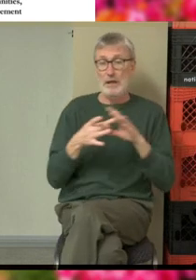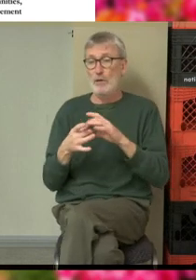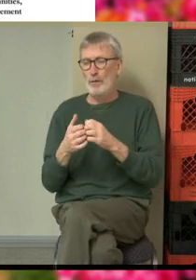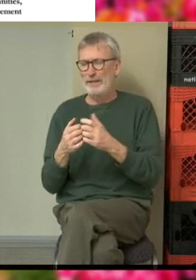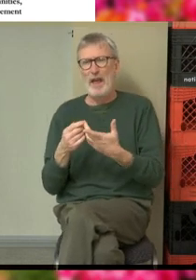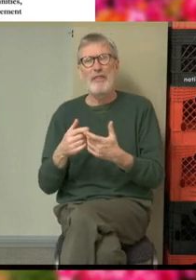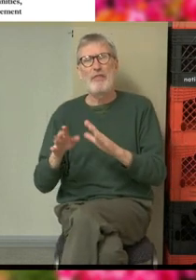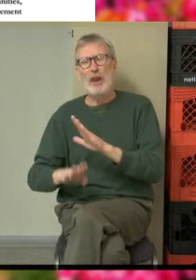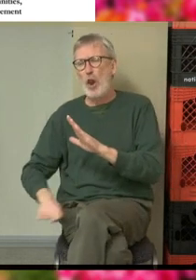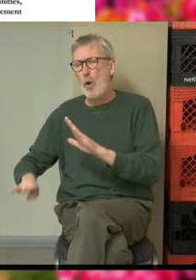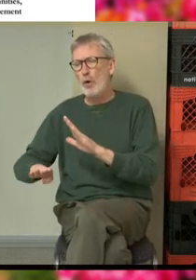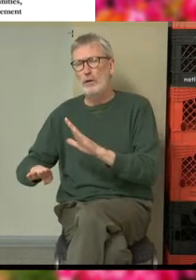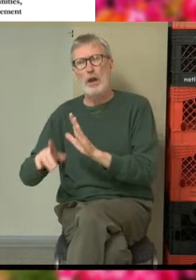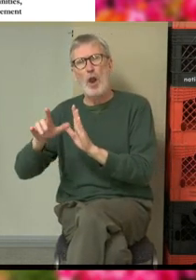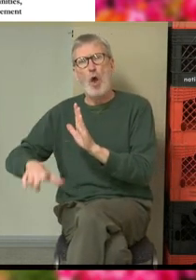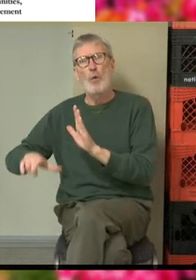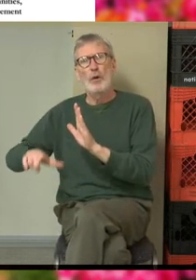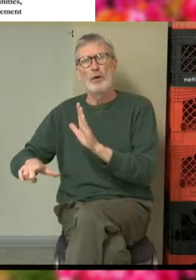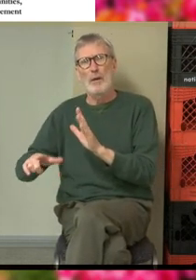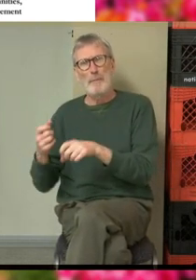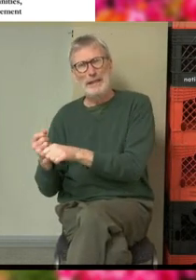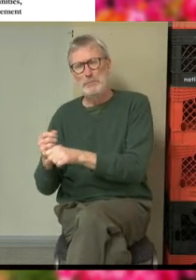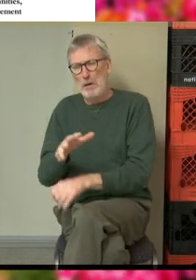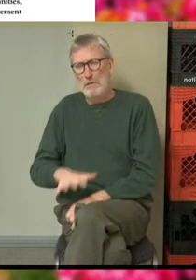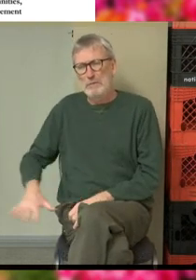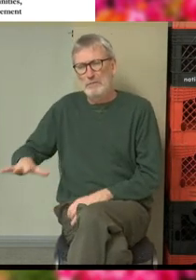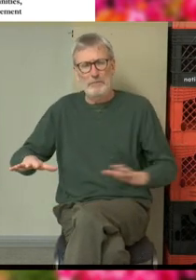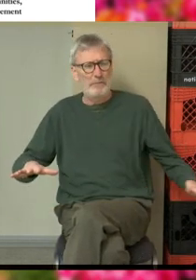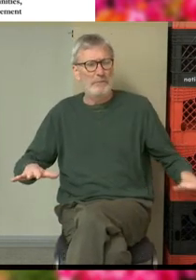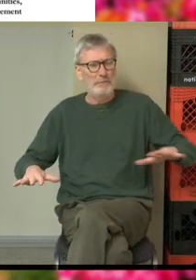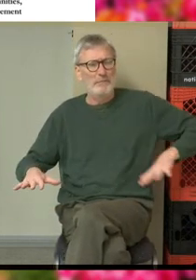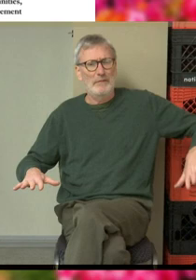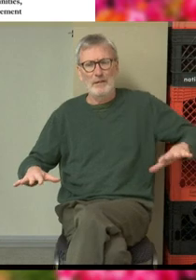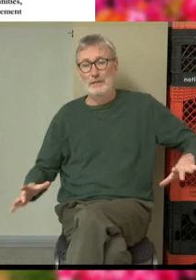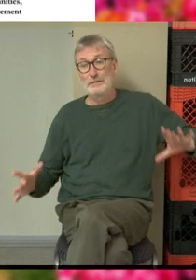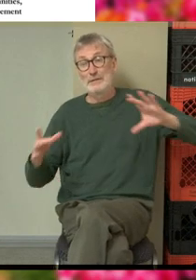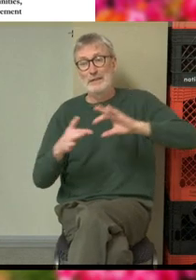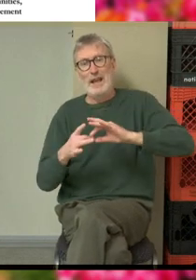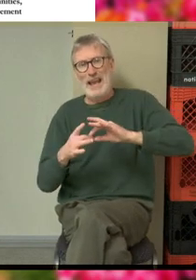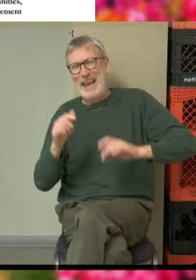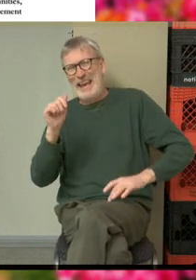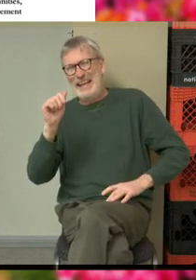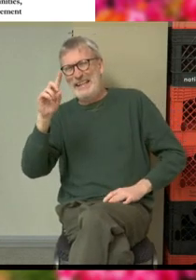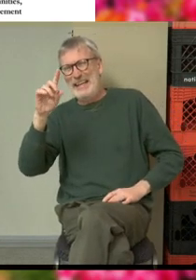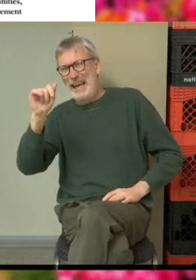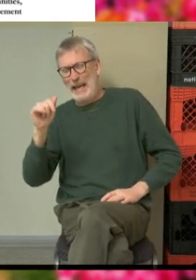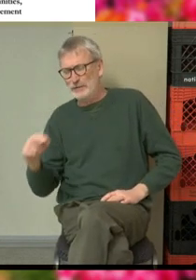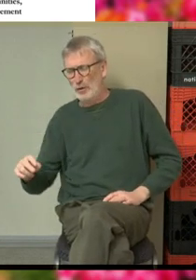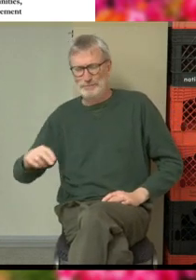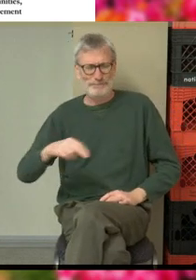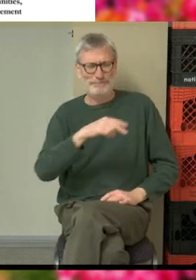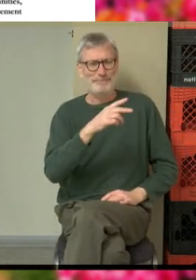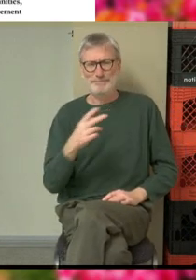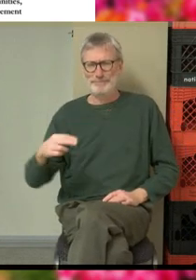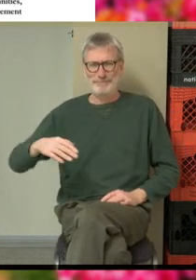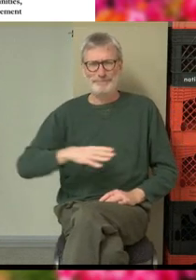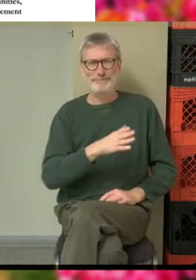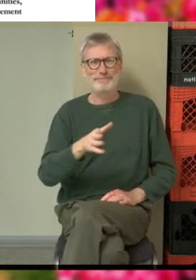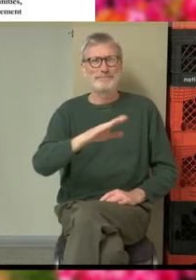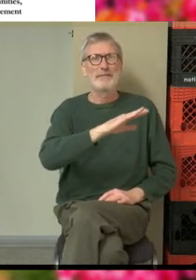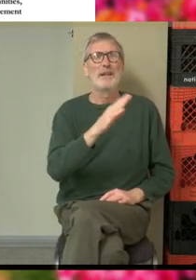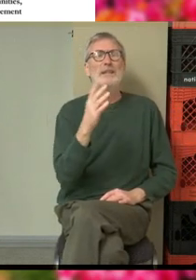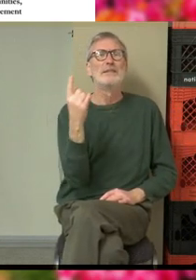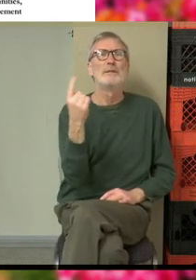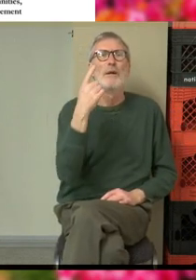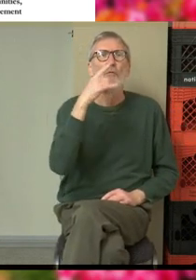of lower level of the park, which includes the baseball field and the playground. So we would look to connect that for